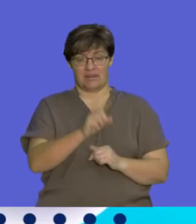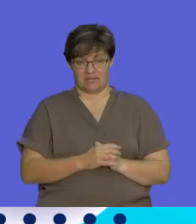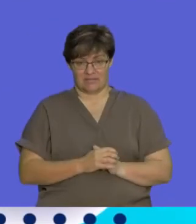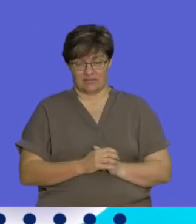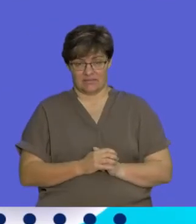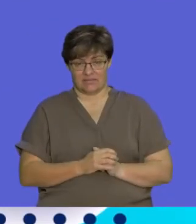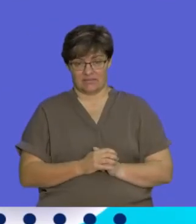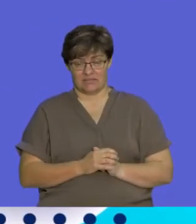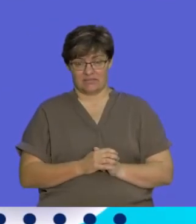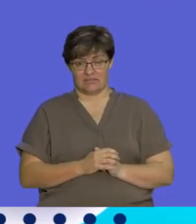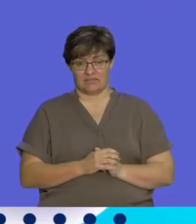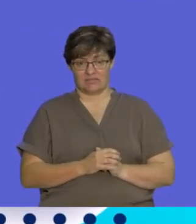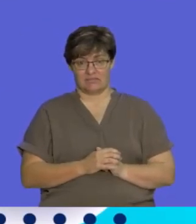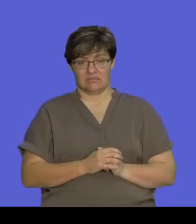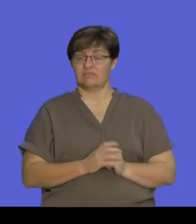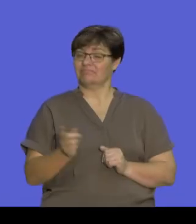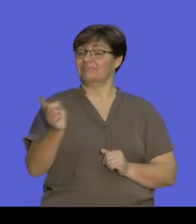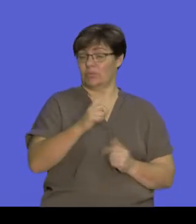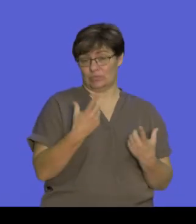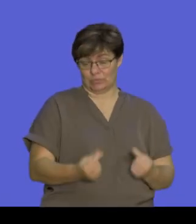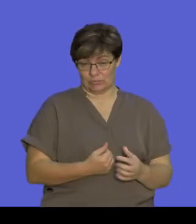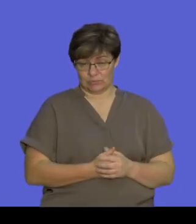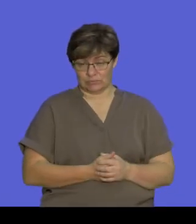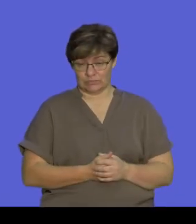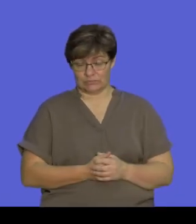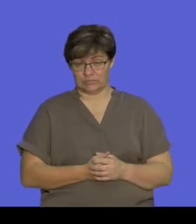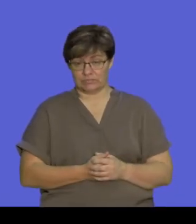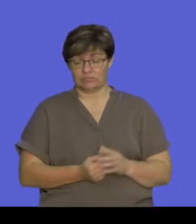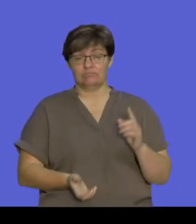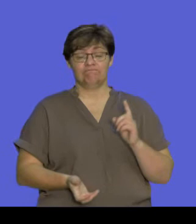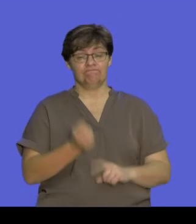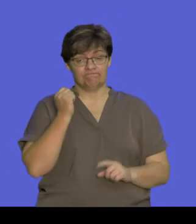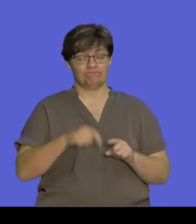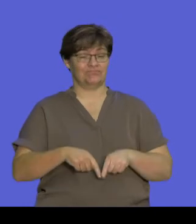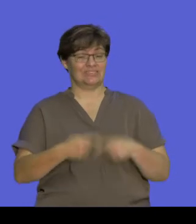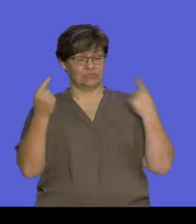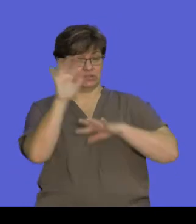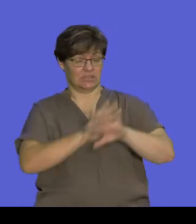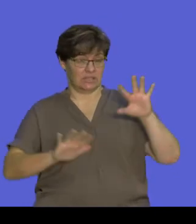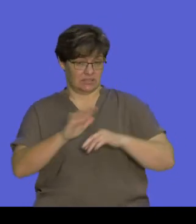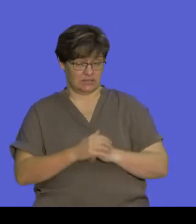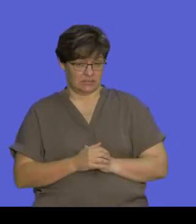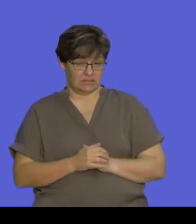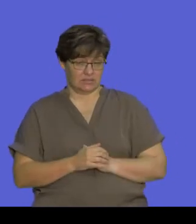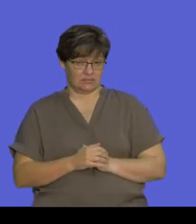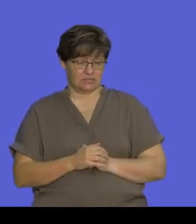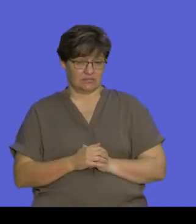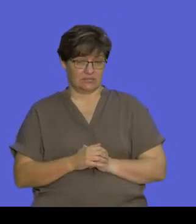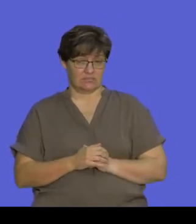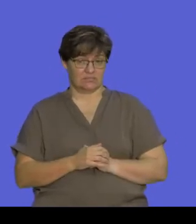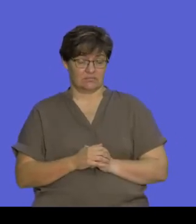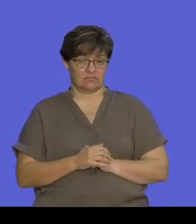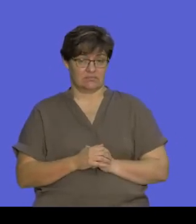so that is what we're going to do. So to find the different colors, to find this probability of